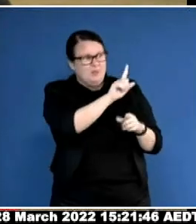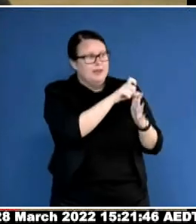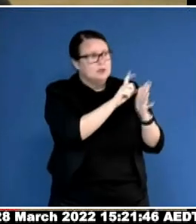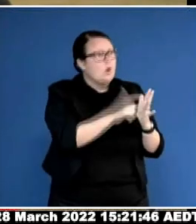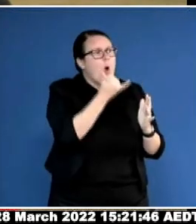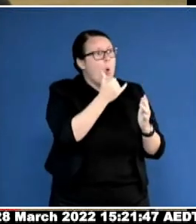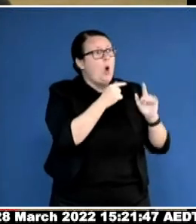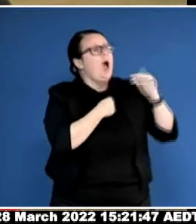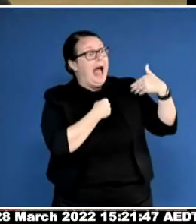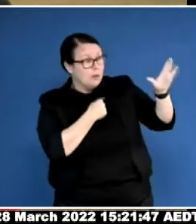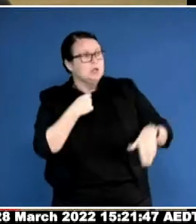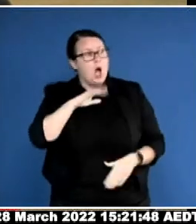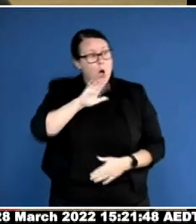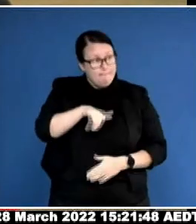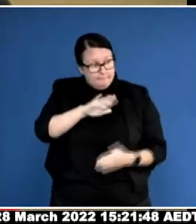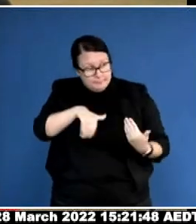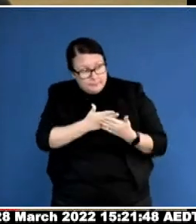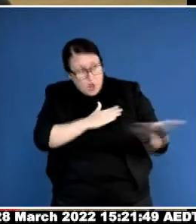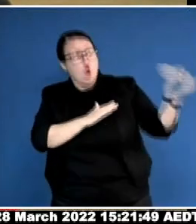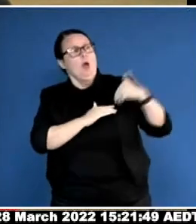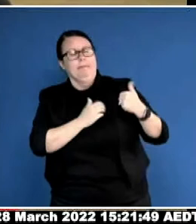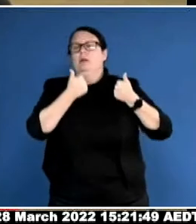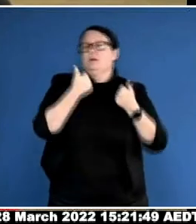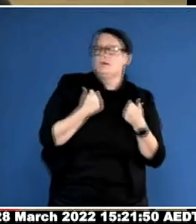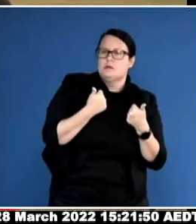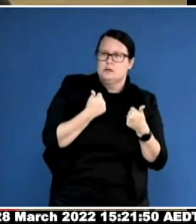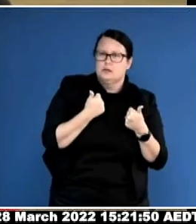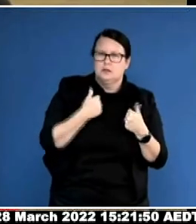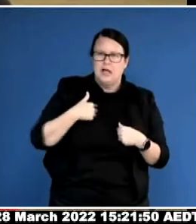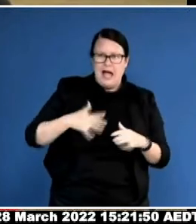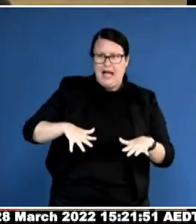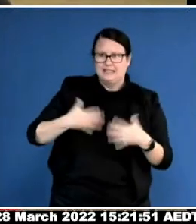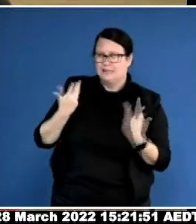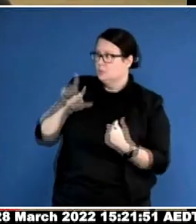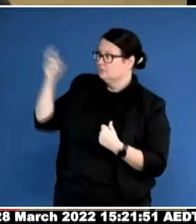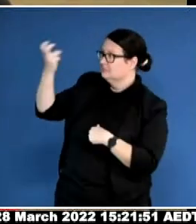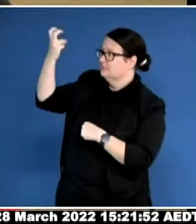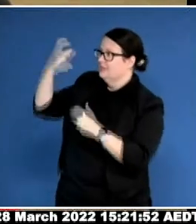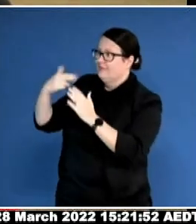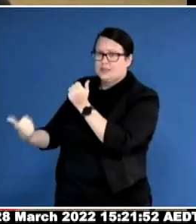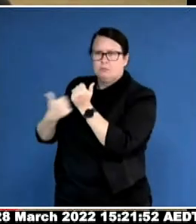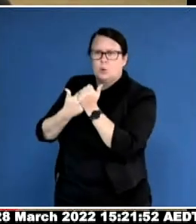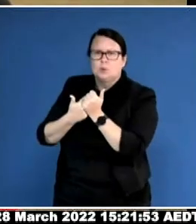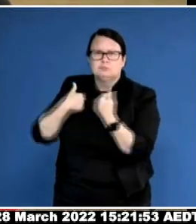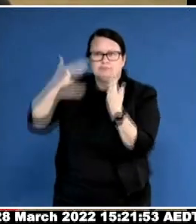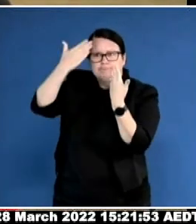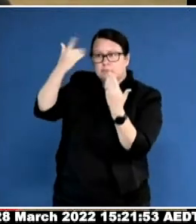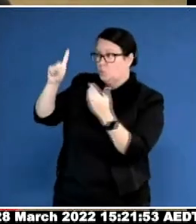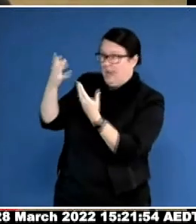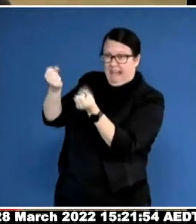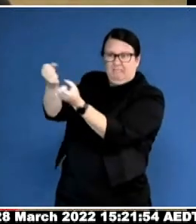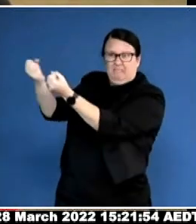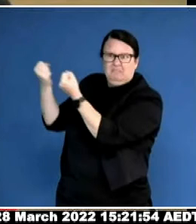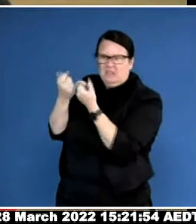staying at home and waiting until they came back. I didn't want to access any formal support services because I didn't know what was